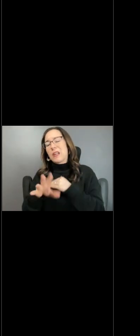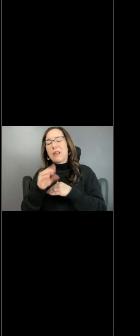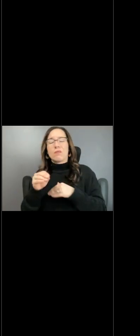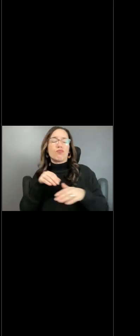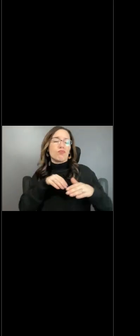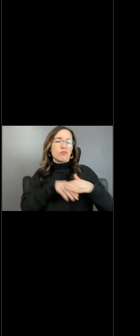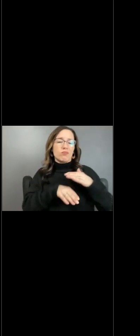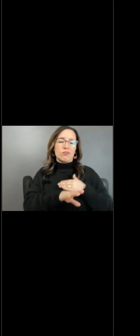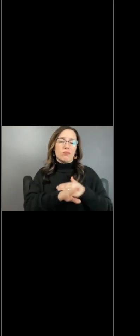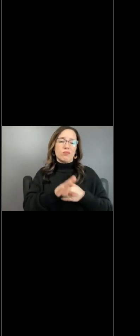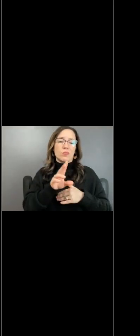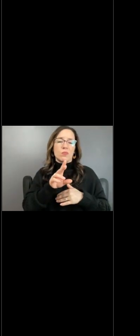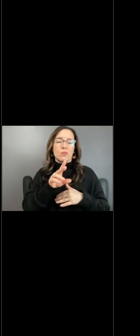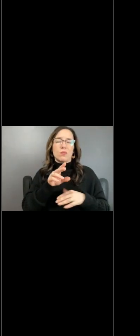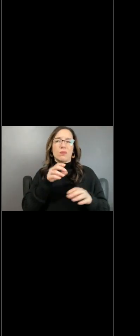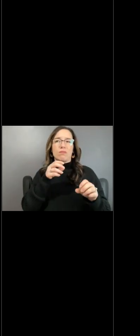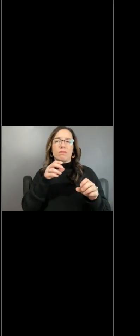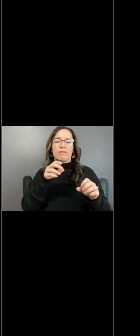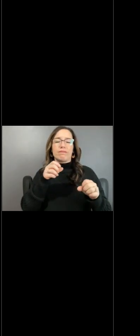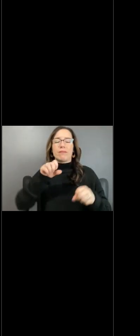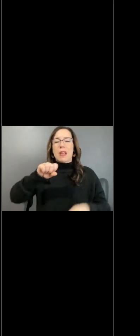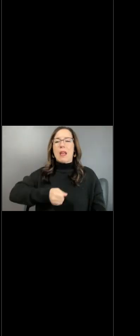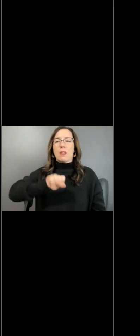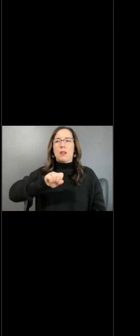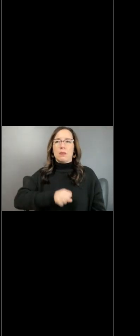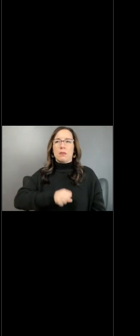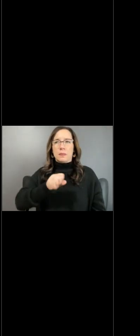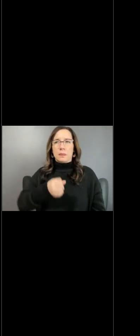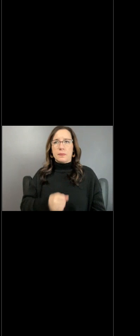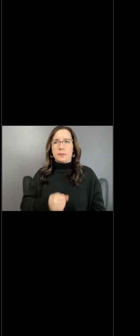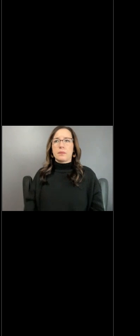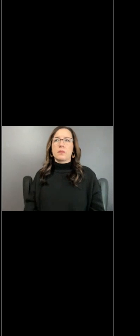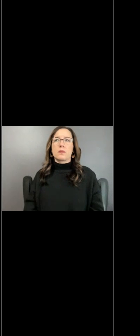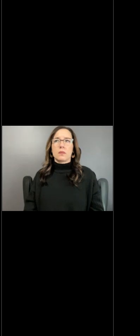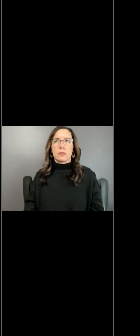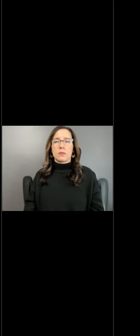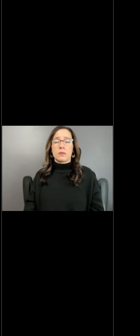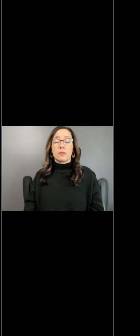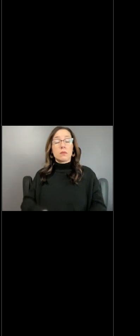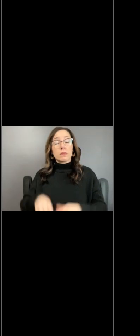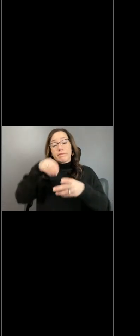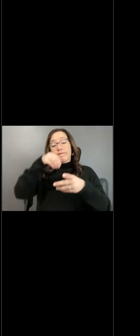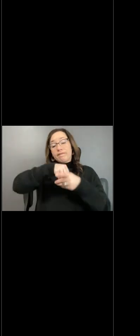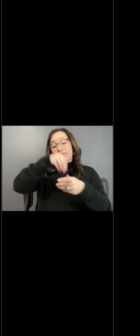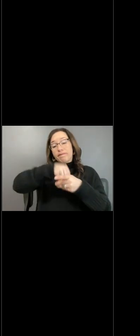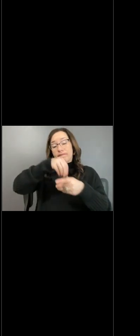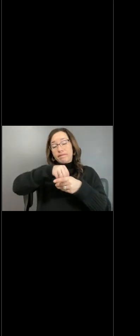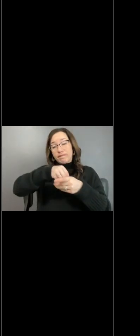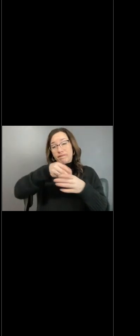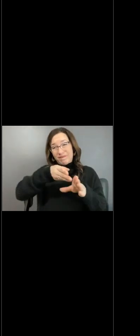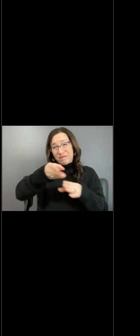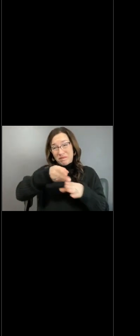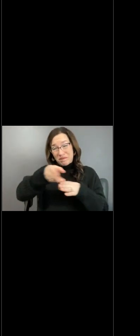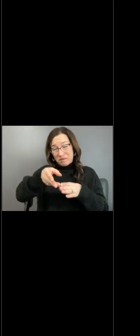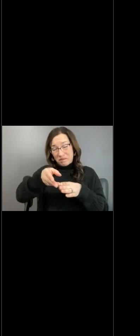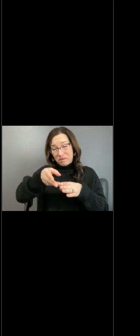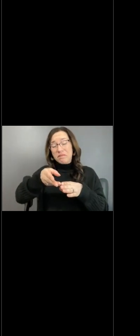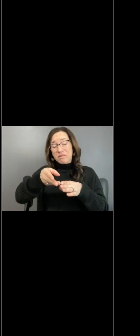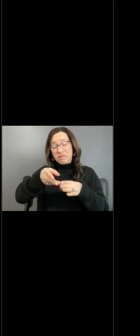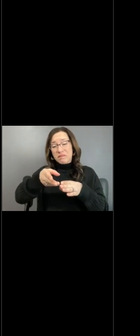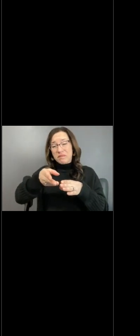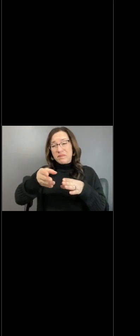door hardware. The interior of the main entry door is part of the